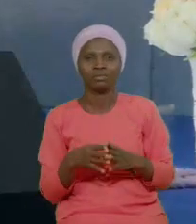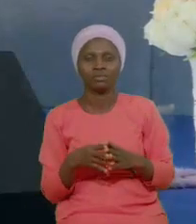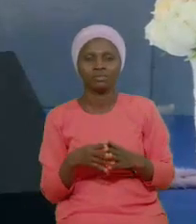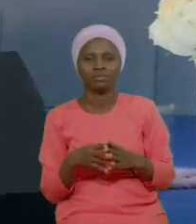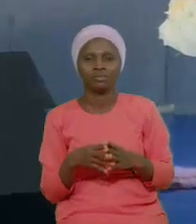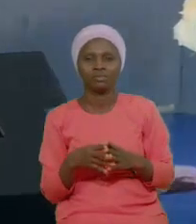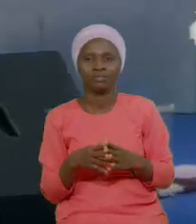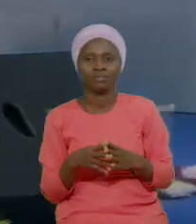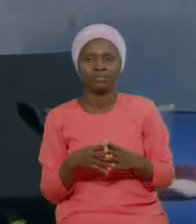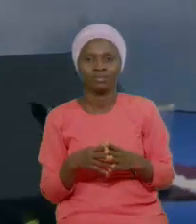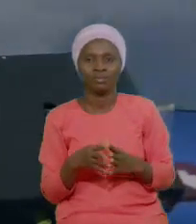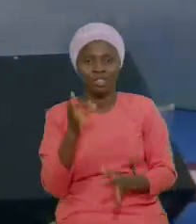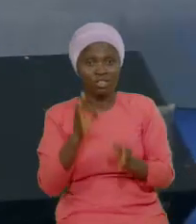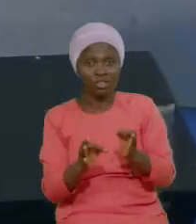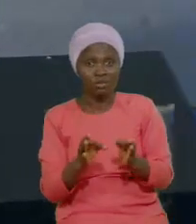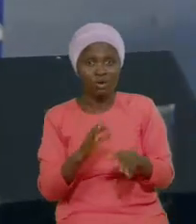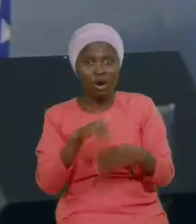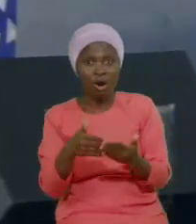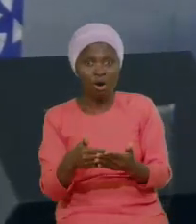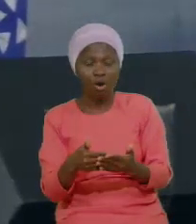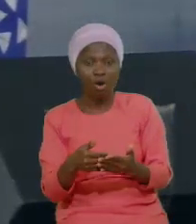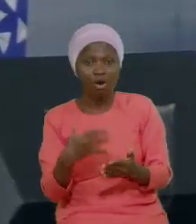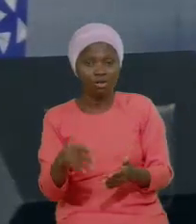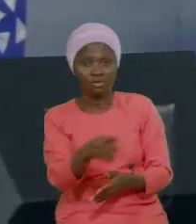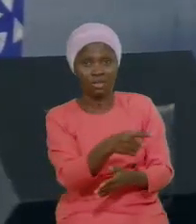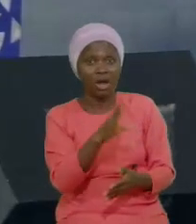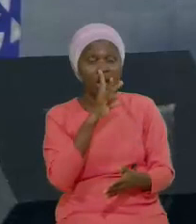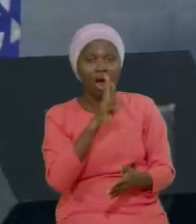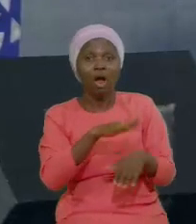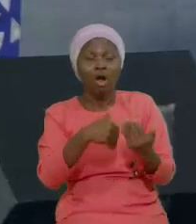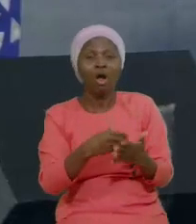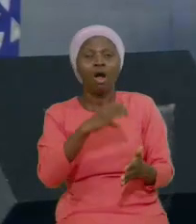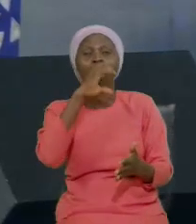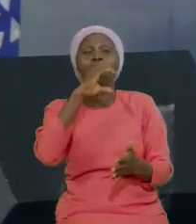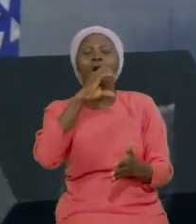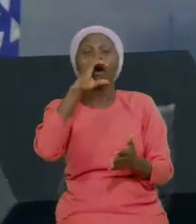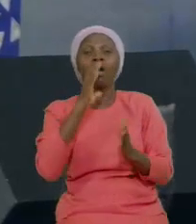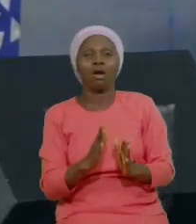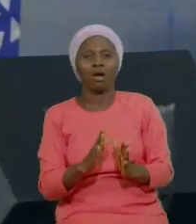If they're all drunkards, you'll be number six. You'll become a drunk man.